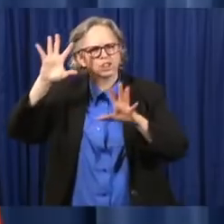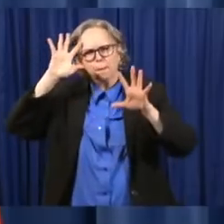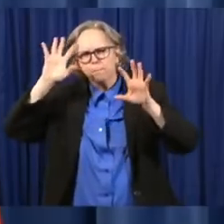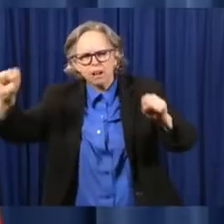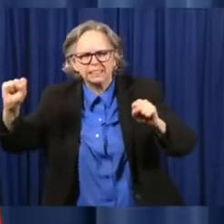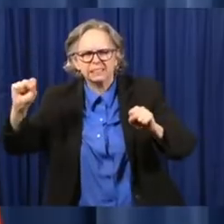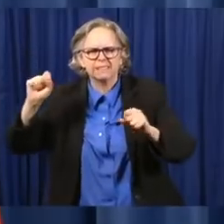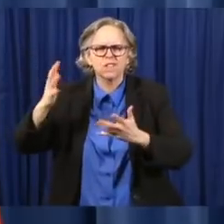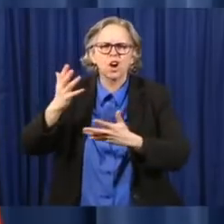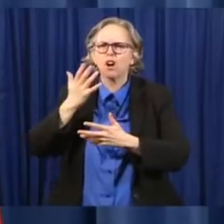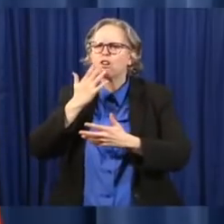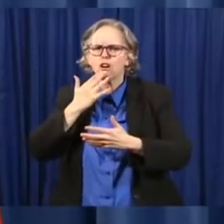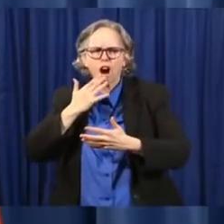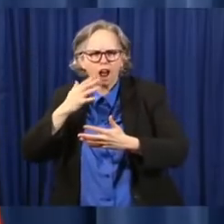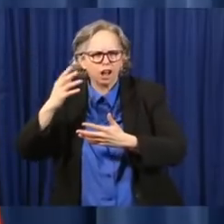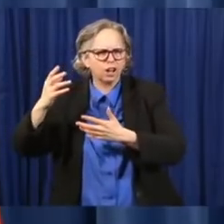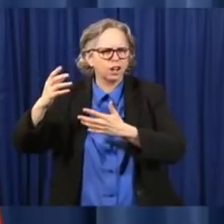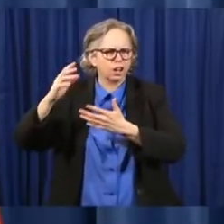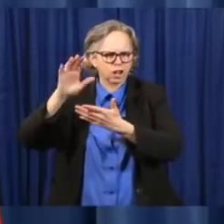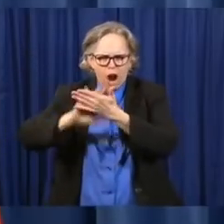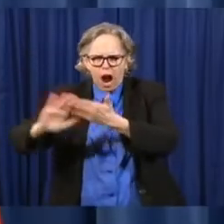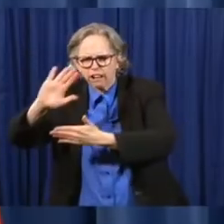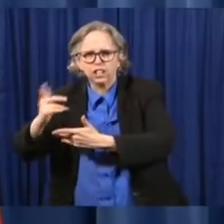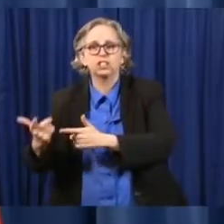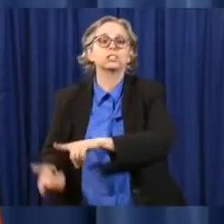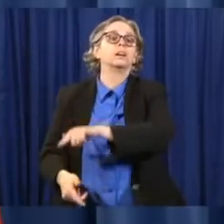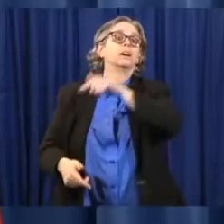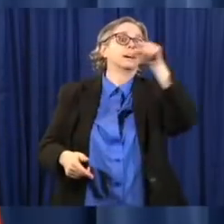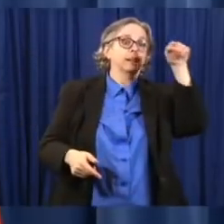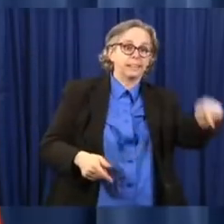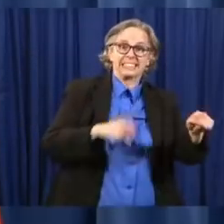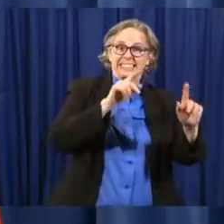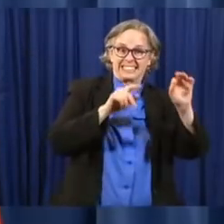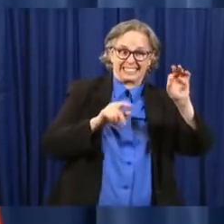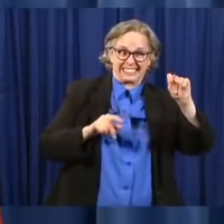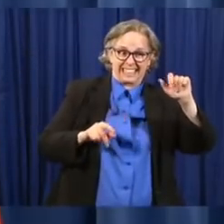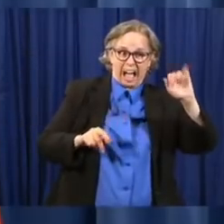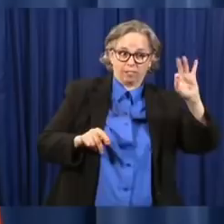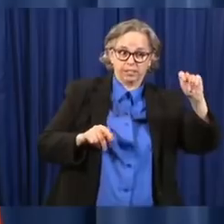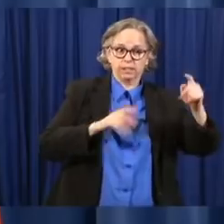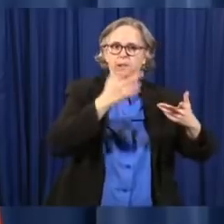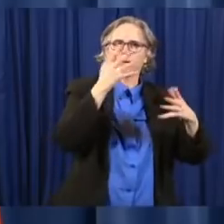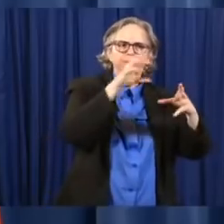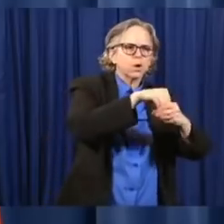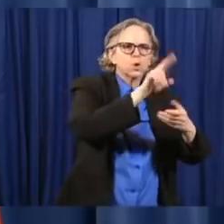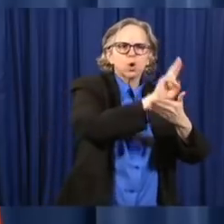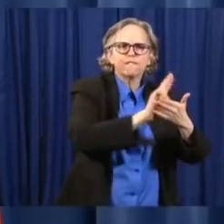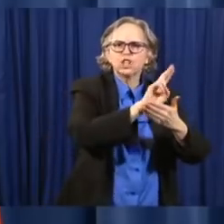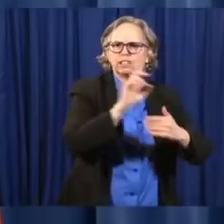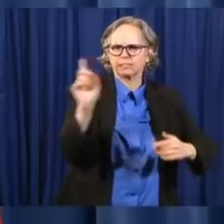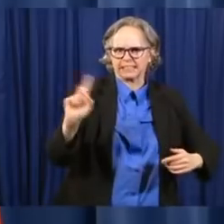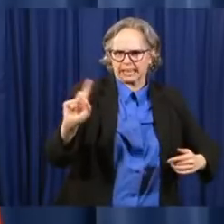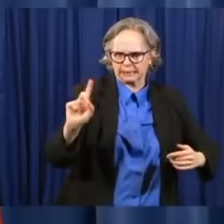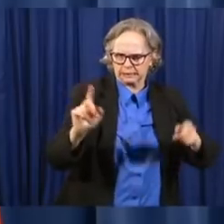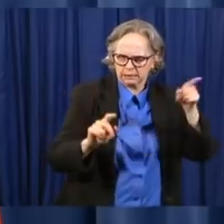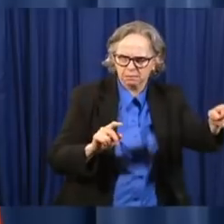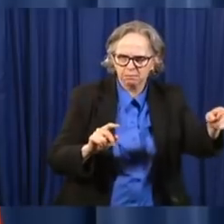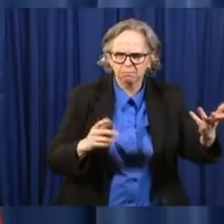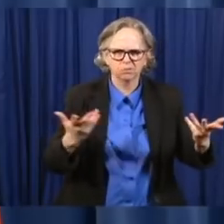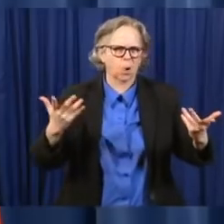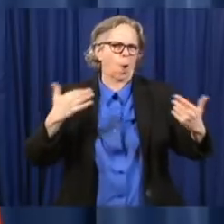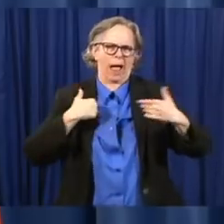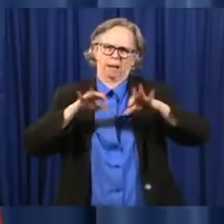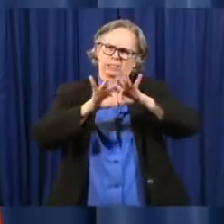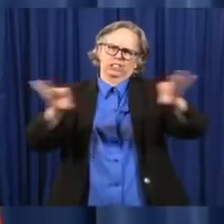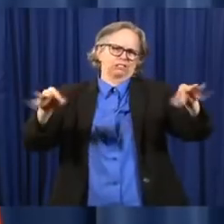associate at the University of Dayton. Governor Celeste was also a state representative from Lakewood, Ohio, lieutenant governor, director